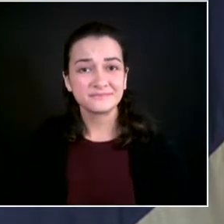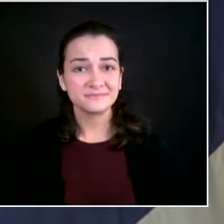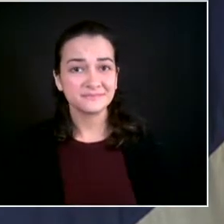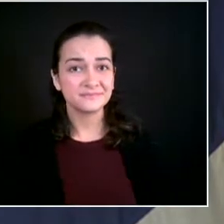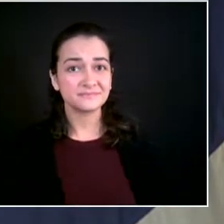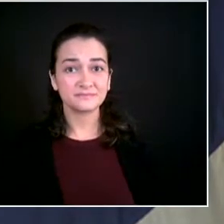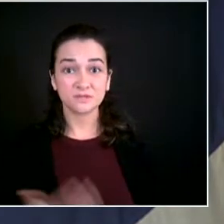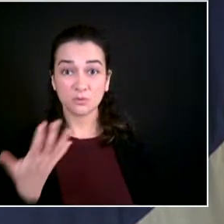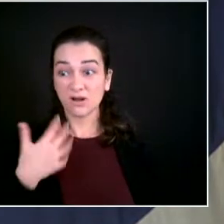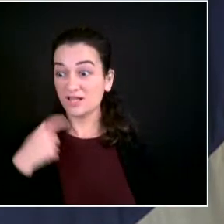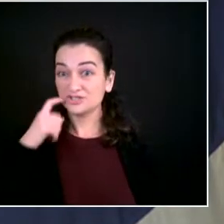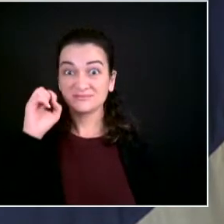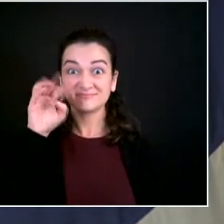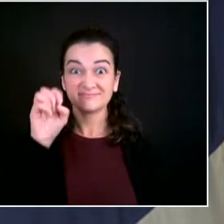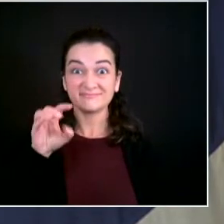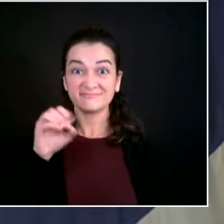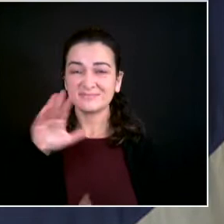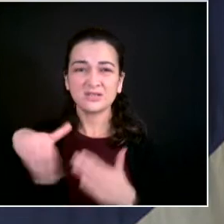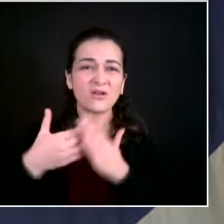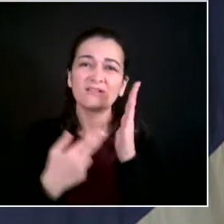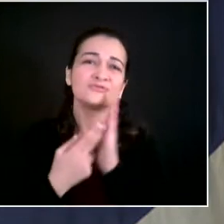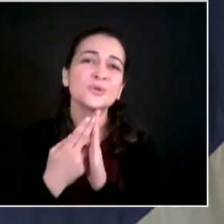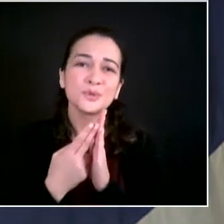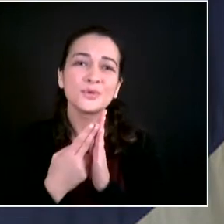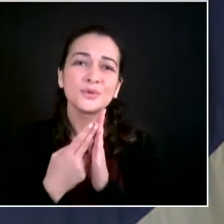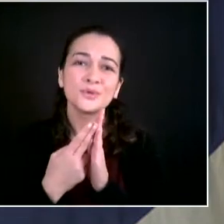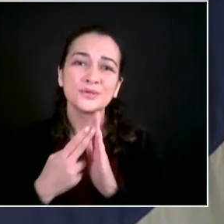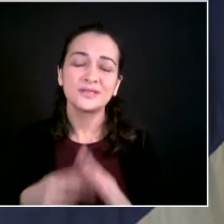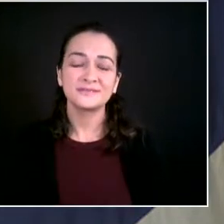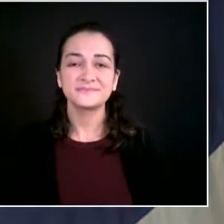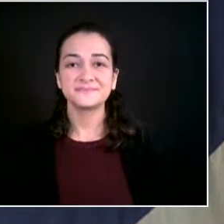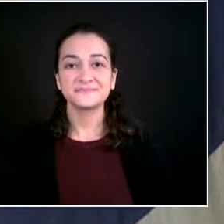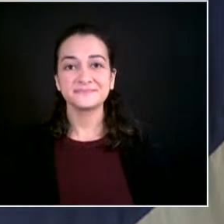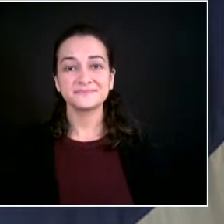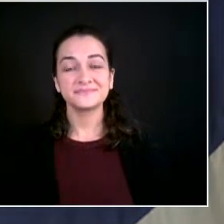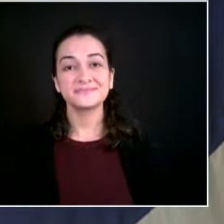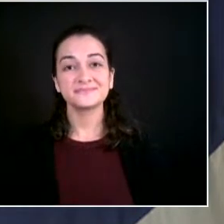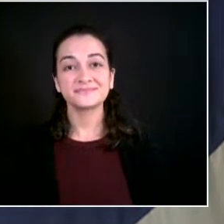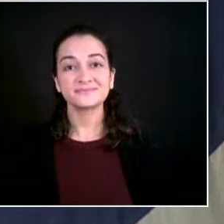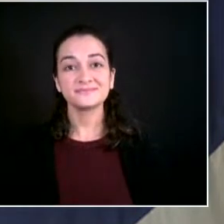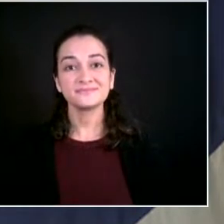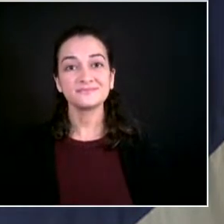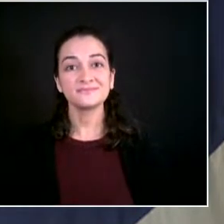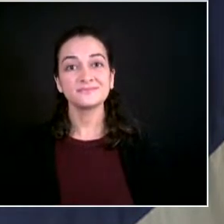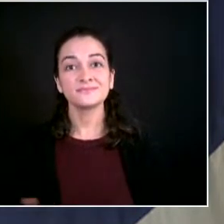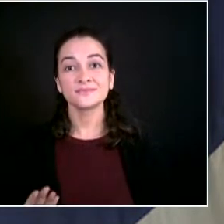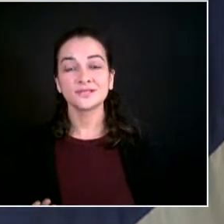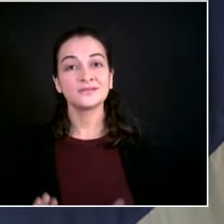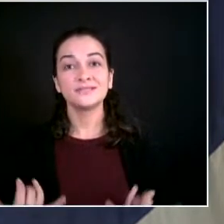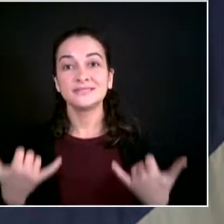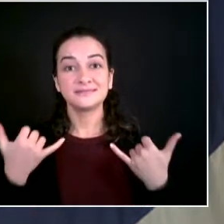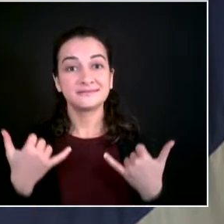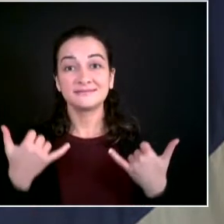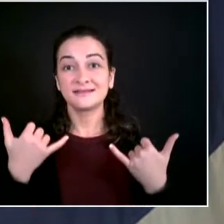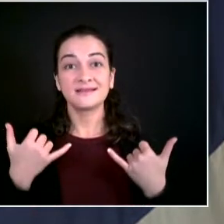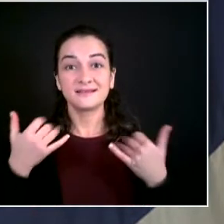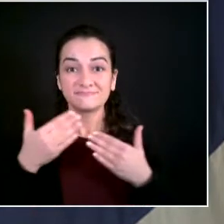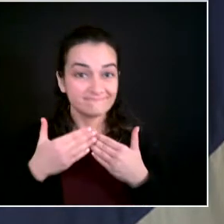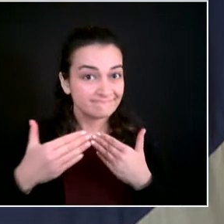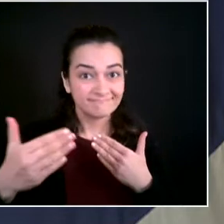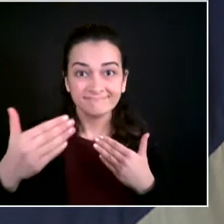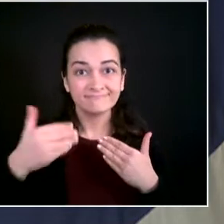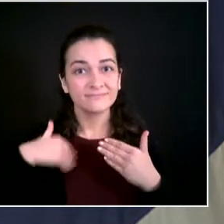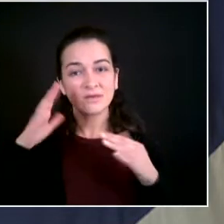and fights that New Yorkers believe in is how I will restore the faith in those who have lost it in